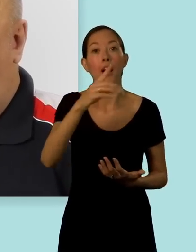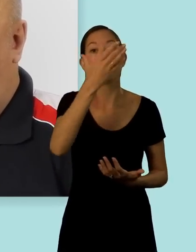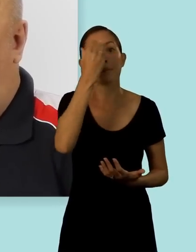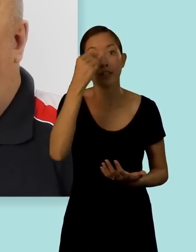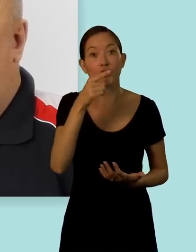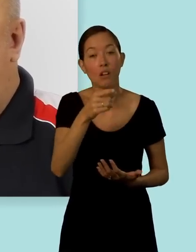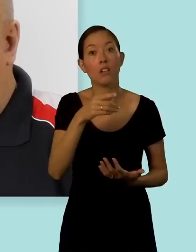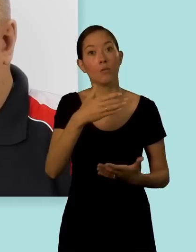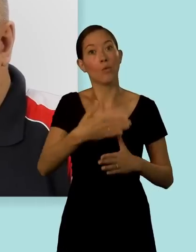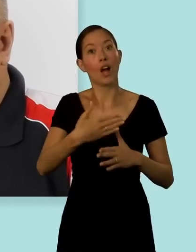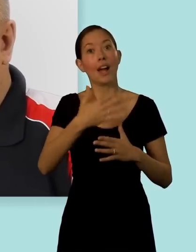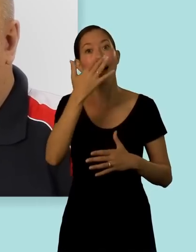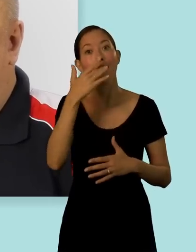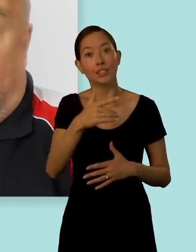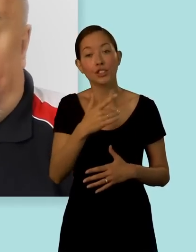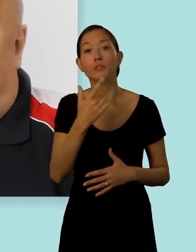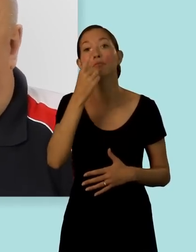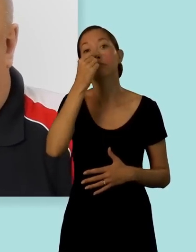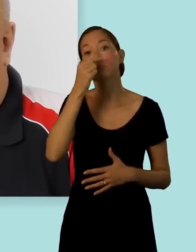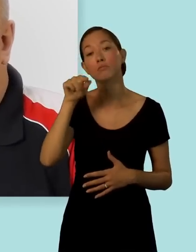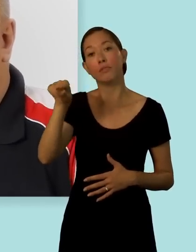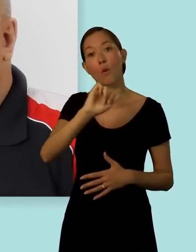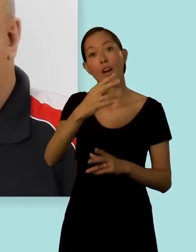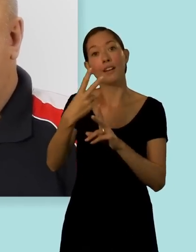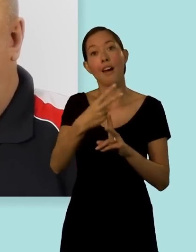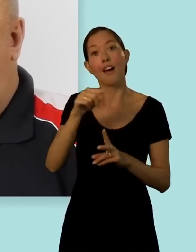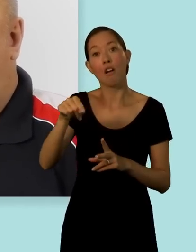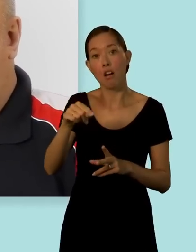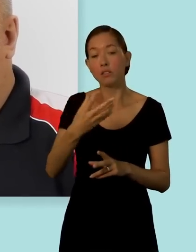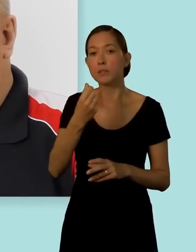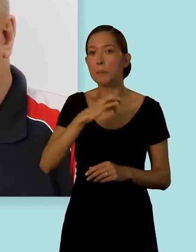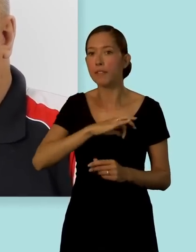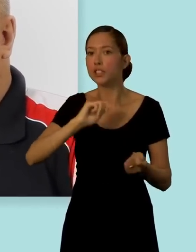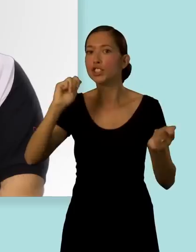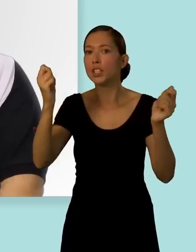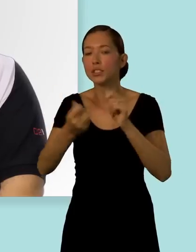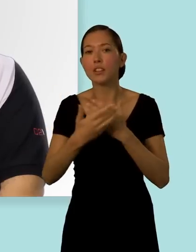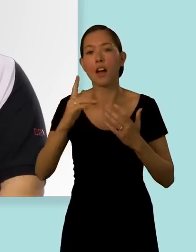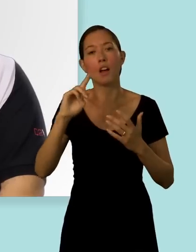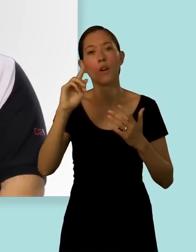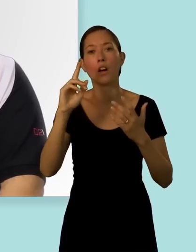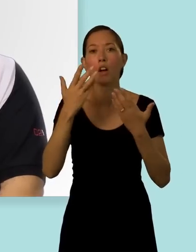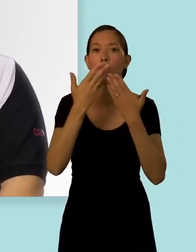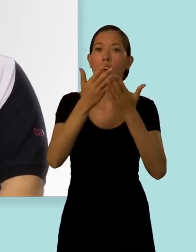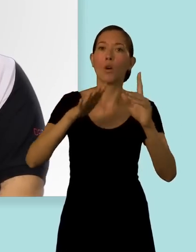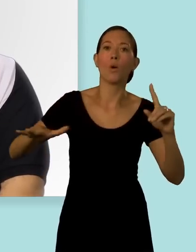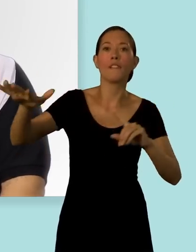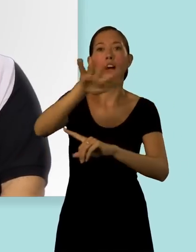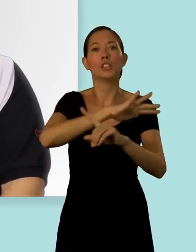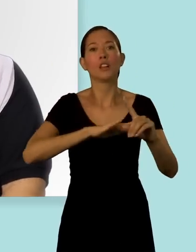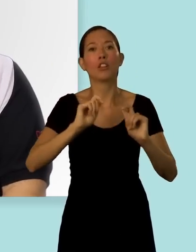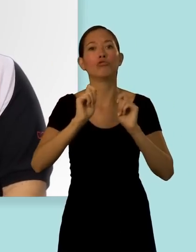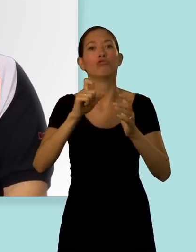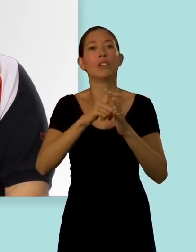with dementia who are of working age, and maybe for their carers too, some benefits are changing. The new universal credit will replace